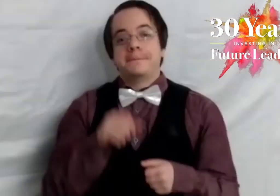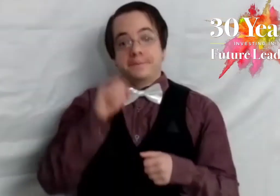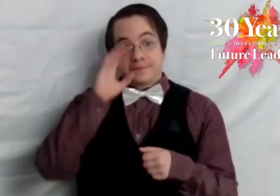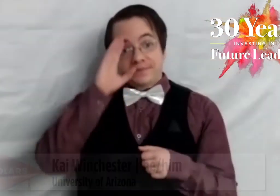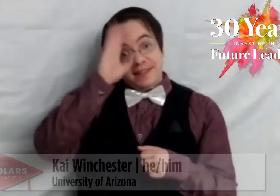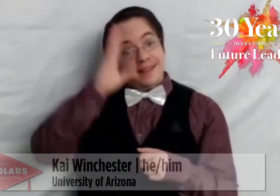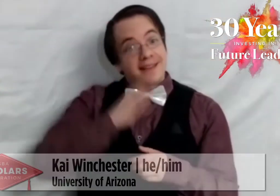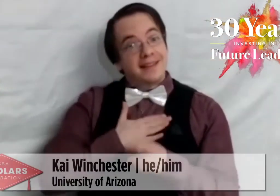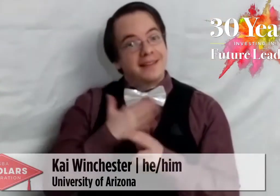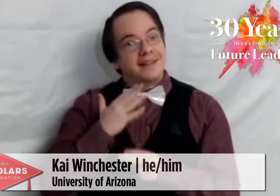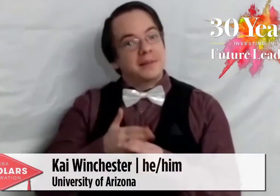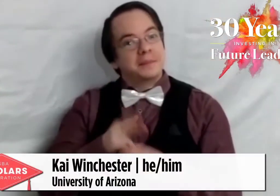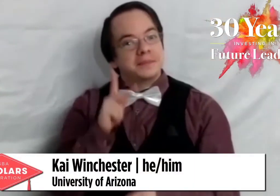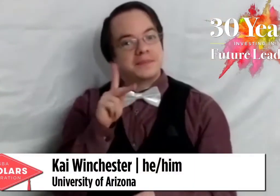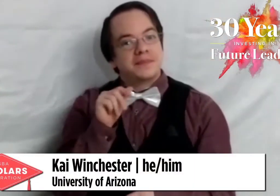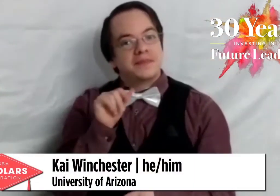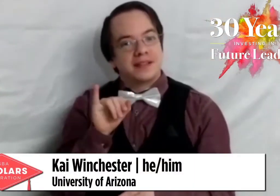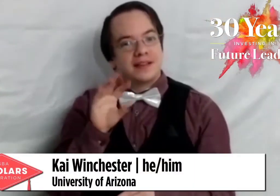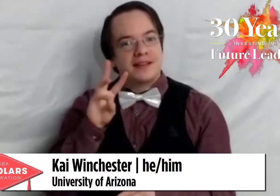University.